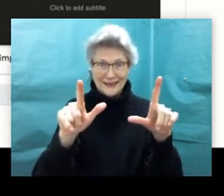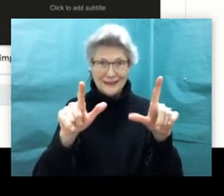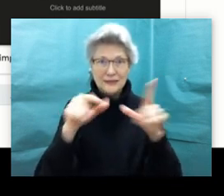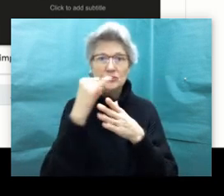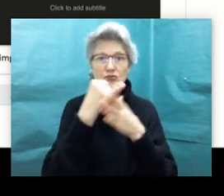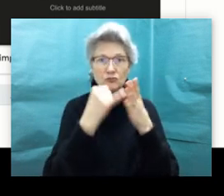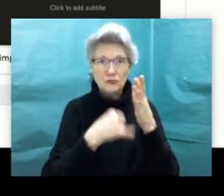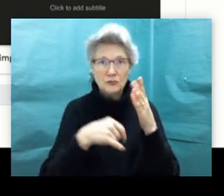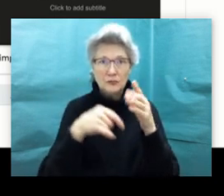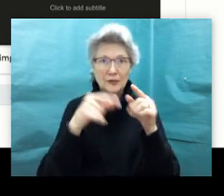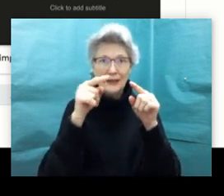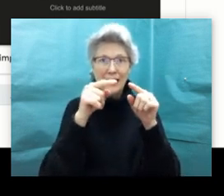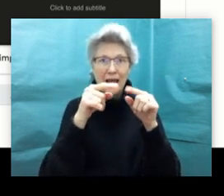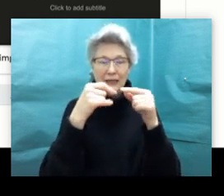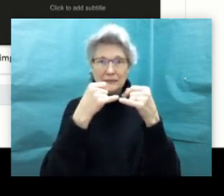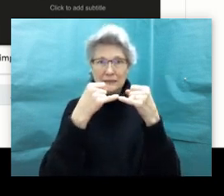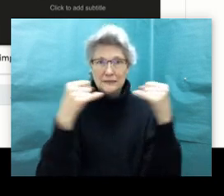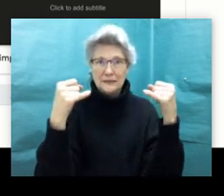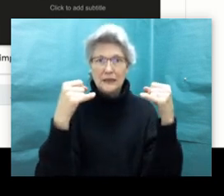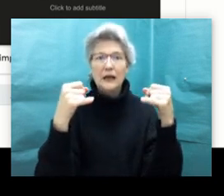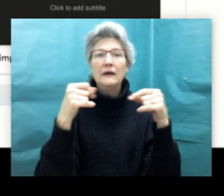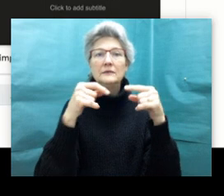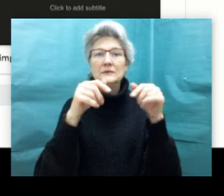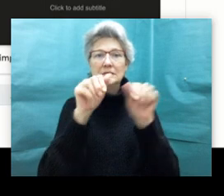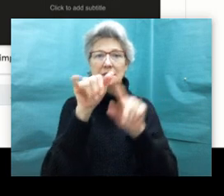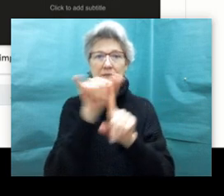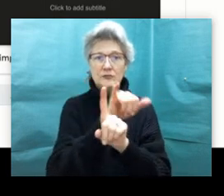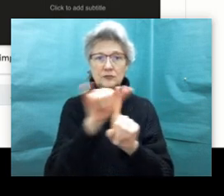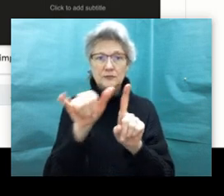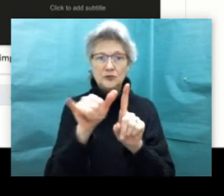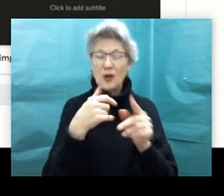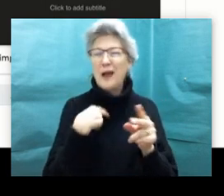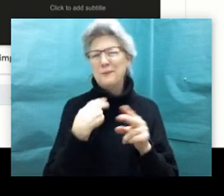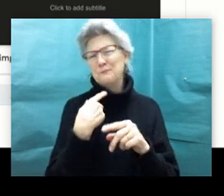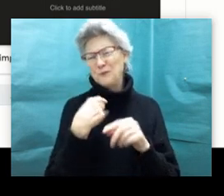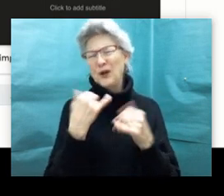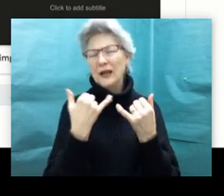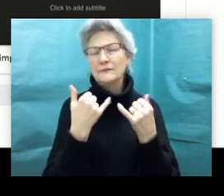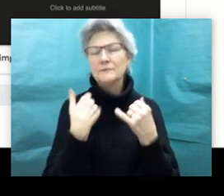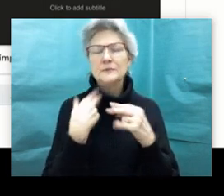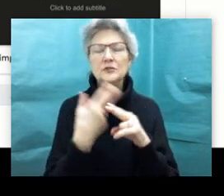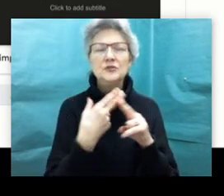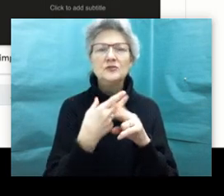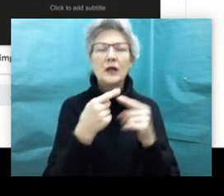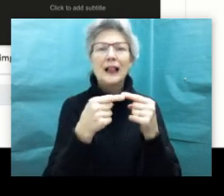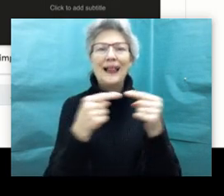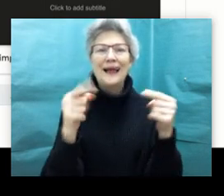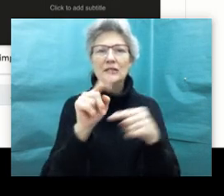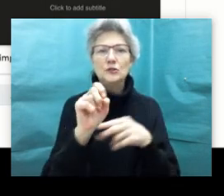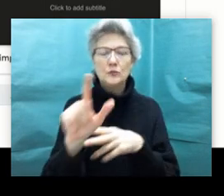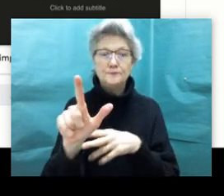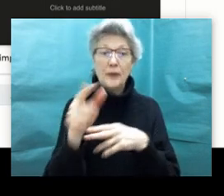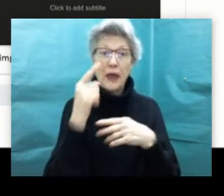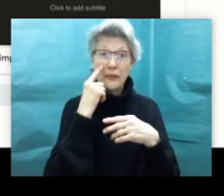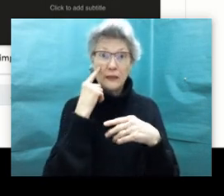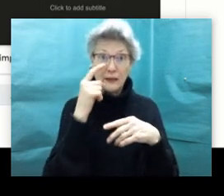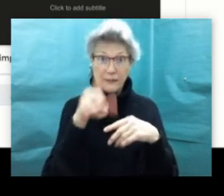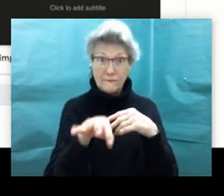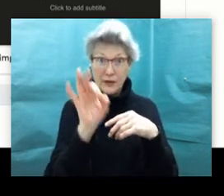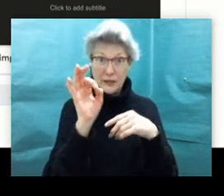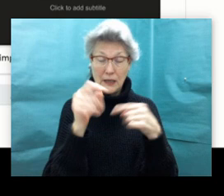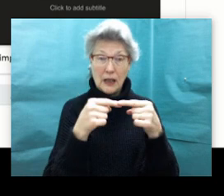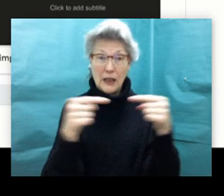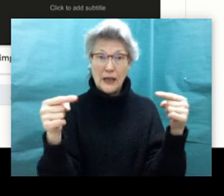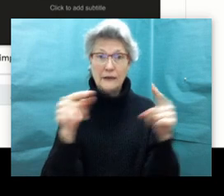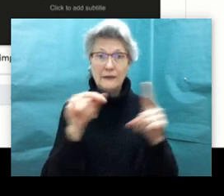options available to you. I'm going to use the line tool for now. Okay, so let's take a look at the S. I think that I can find a line